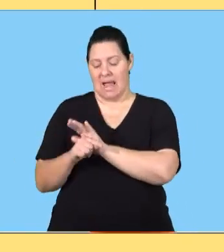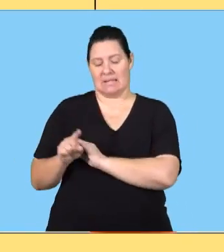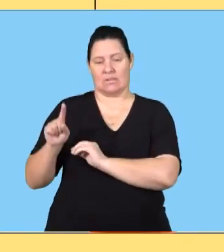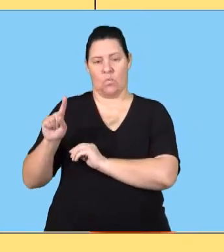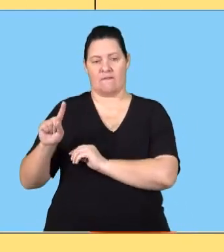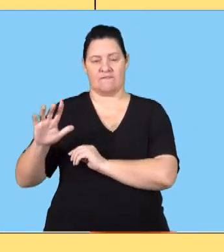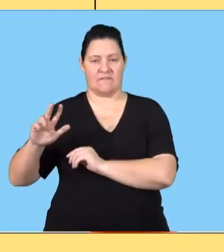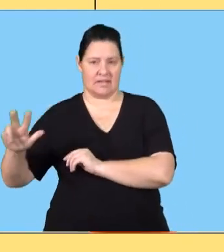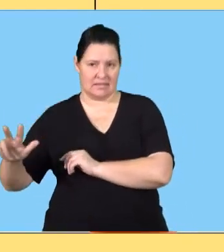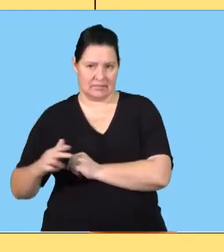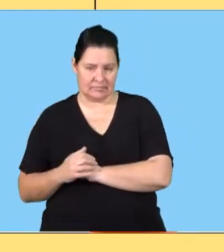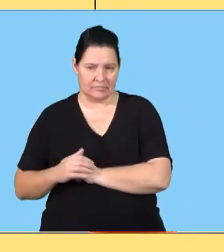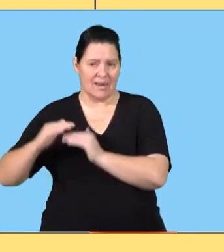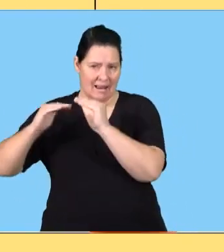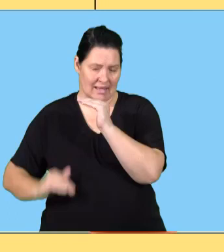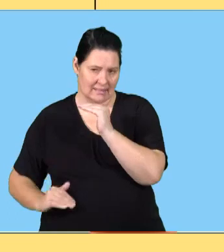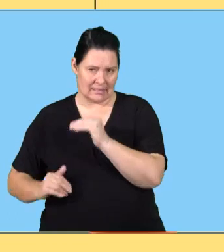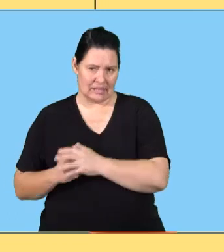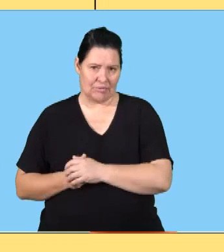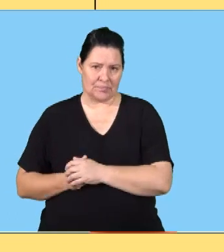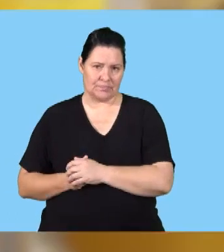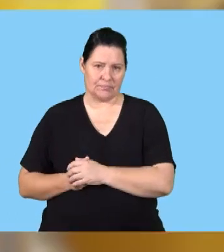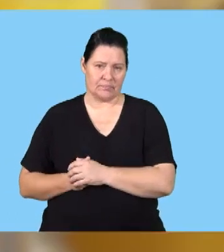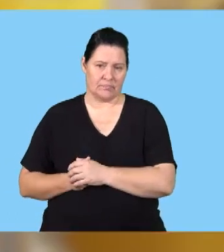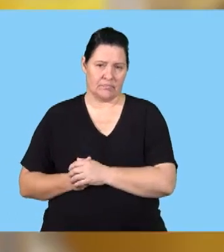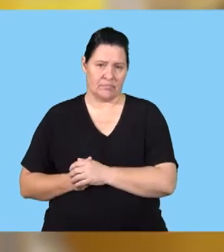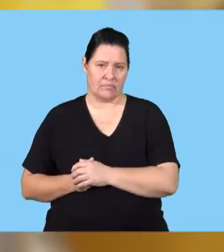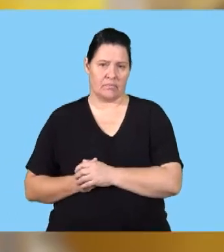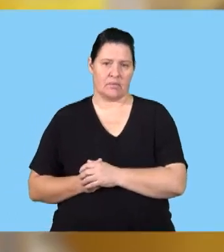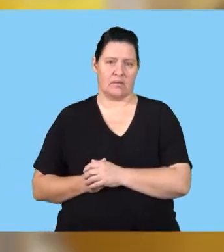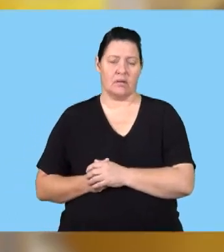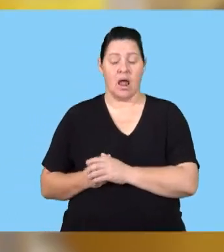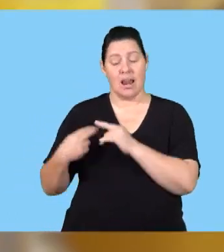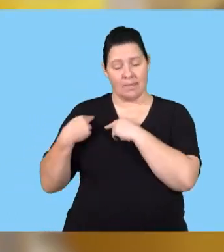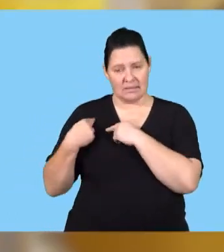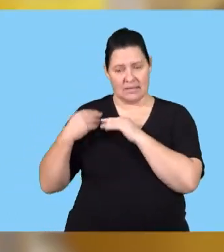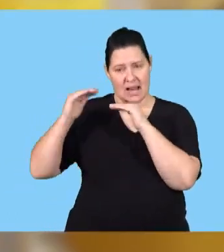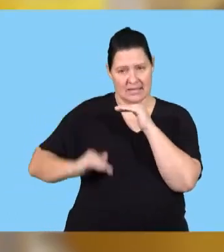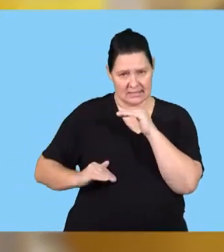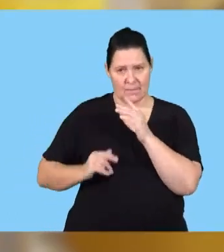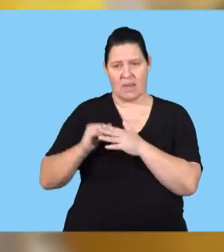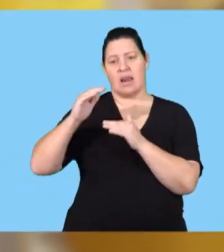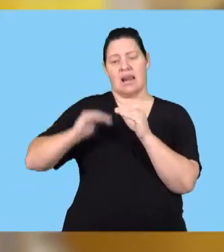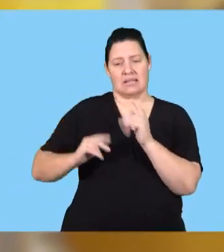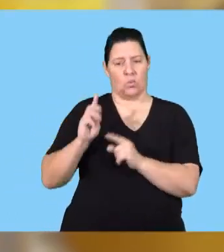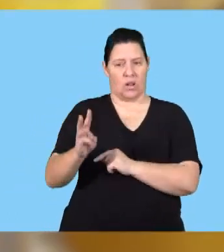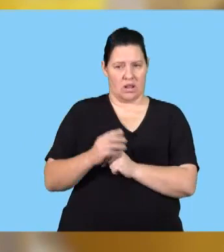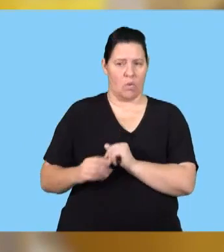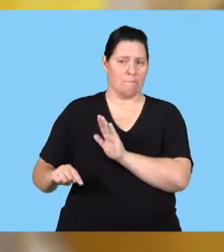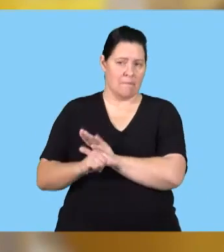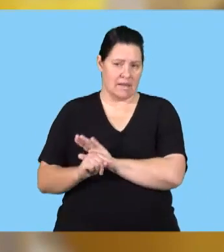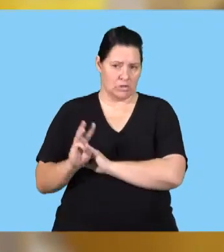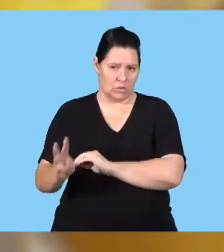a minus. That means your liability is decreasing. You debit a liability, that means your liability is decreasing. So you